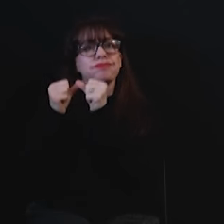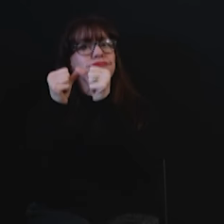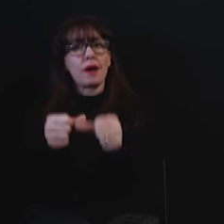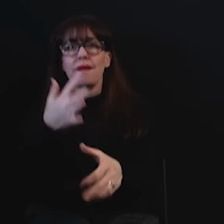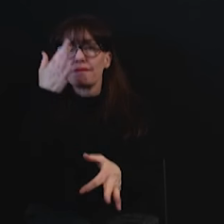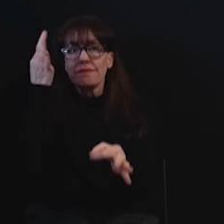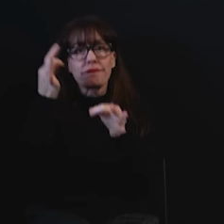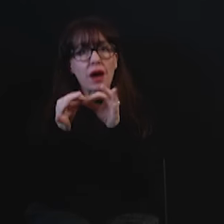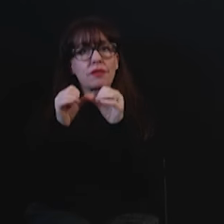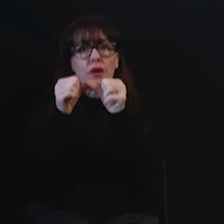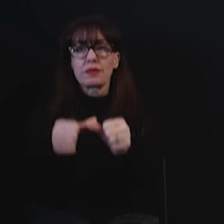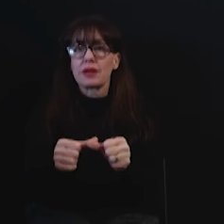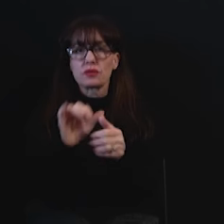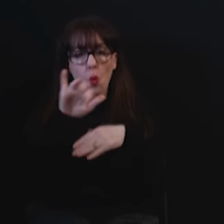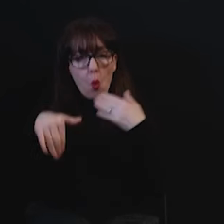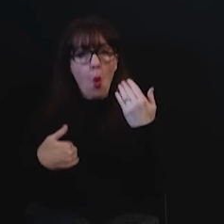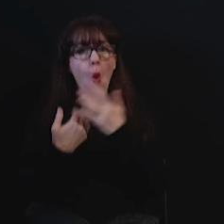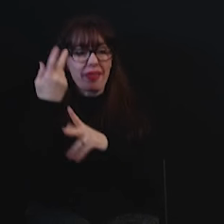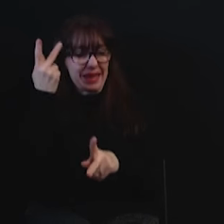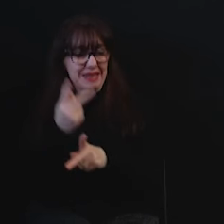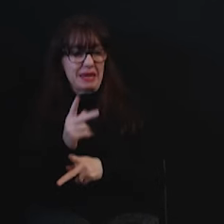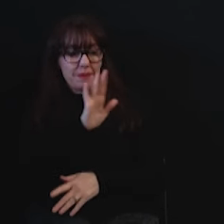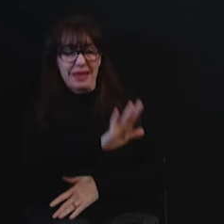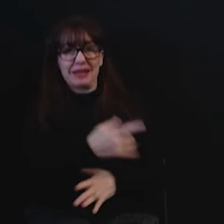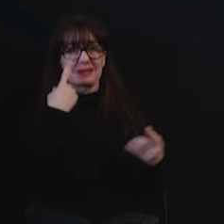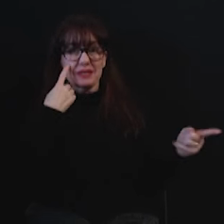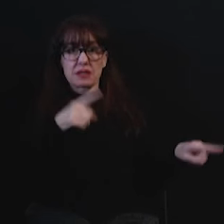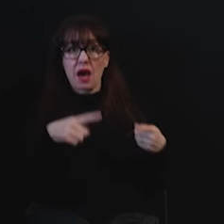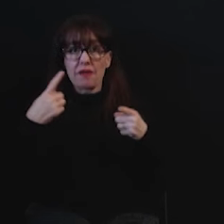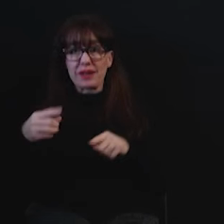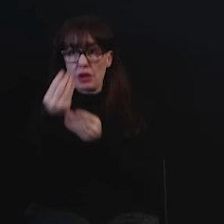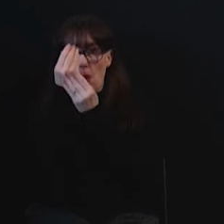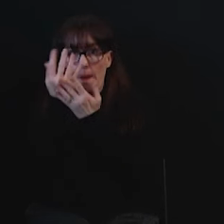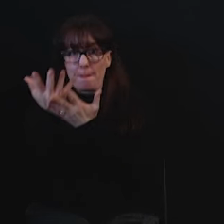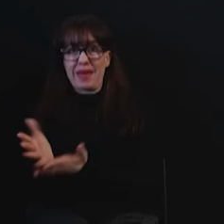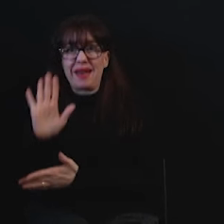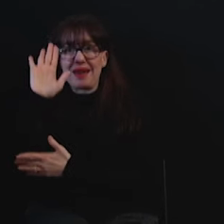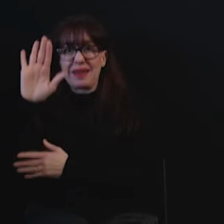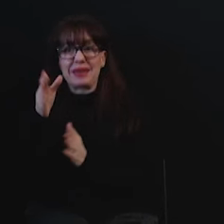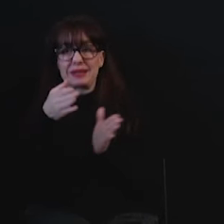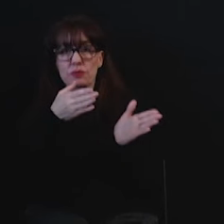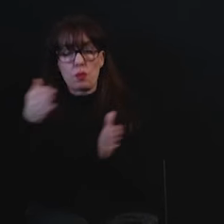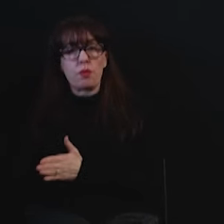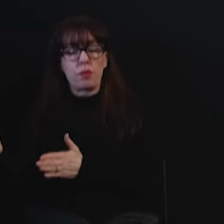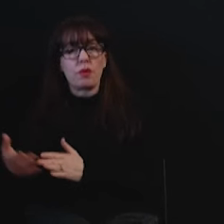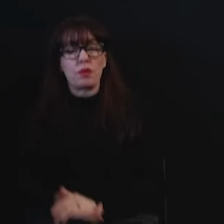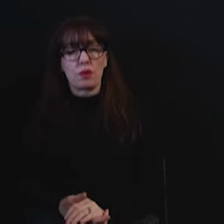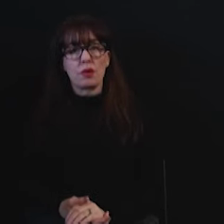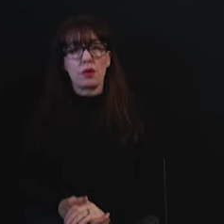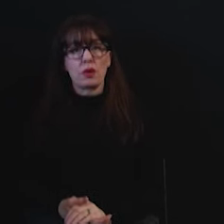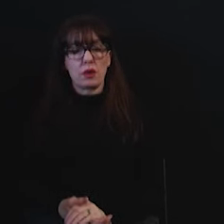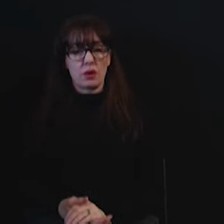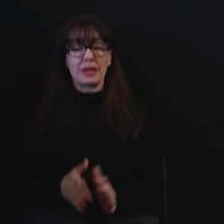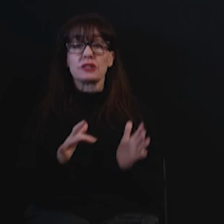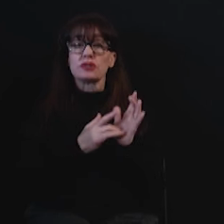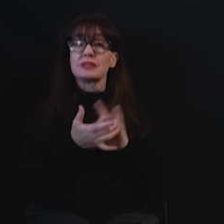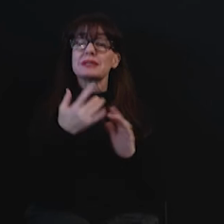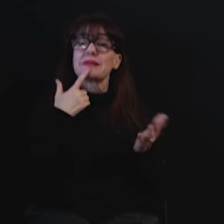faithfulness all who keep his covenant and obey his demands. What did Jesus